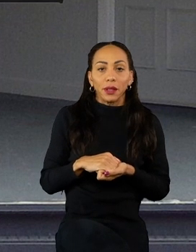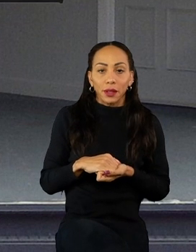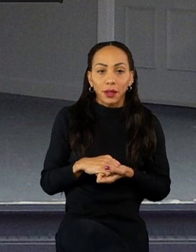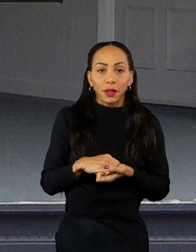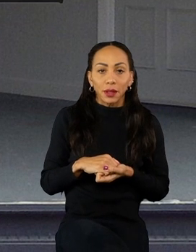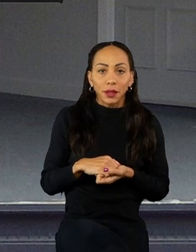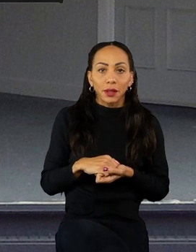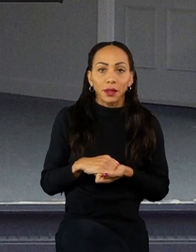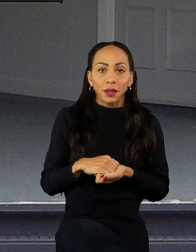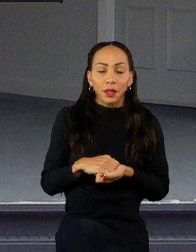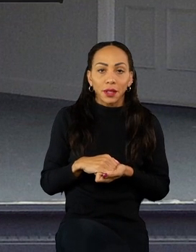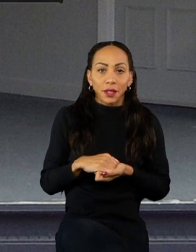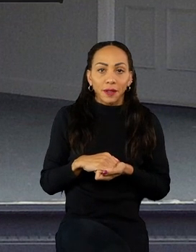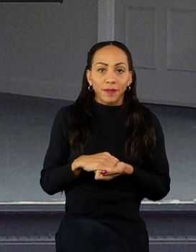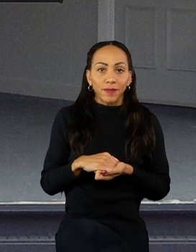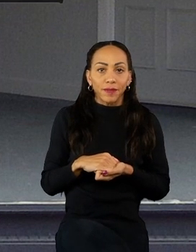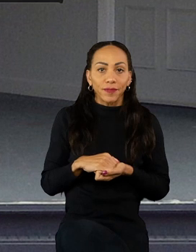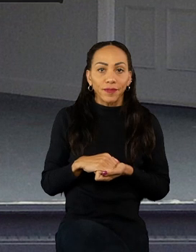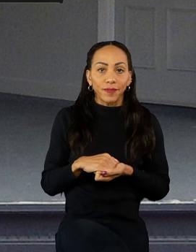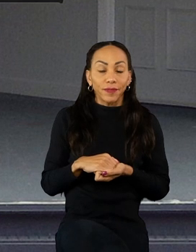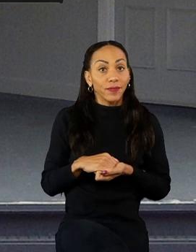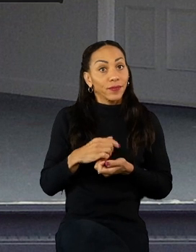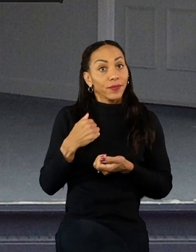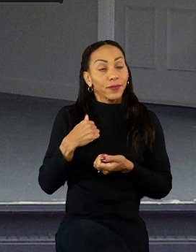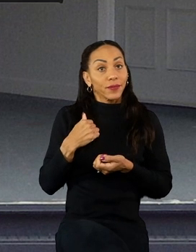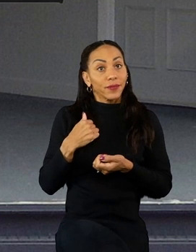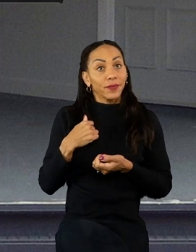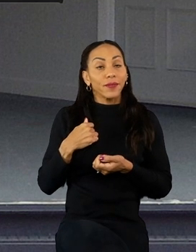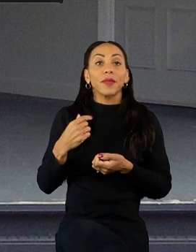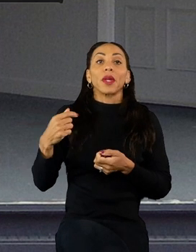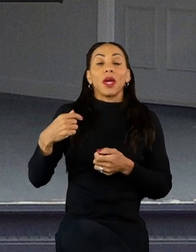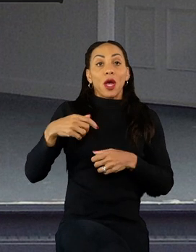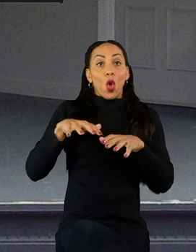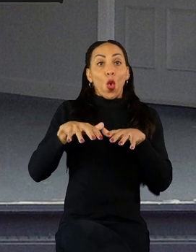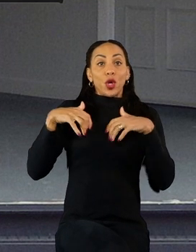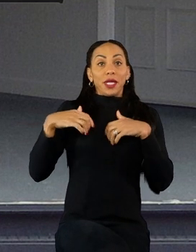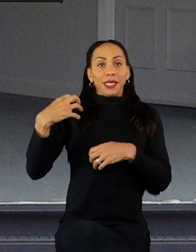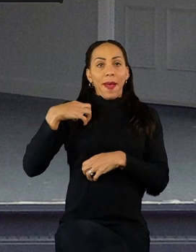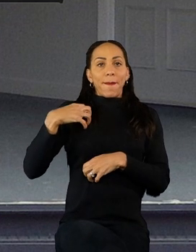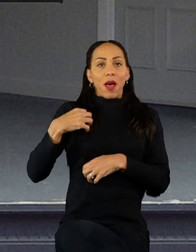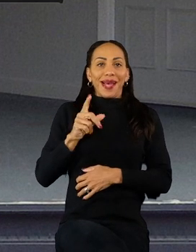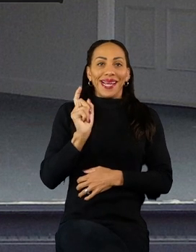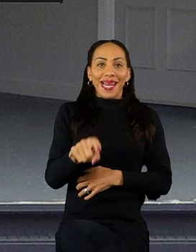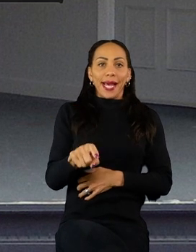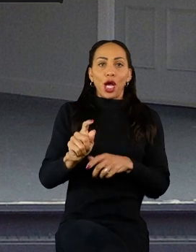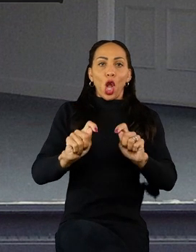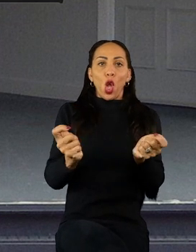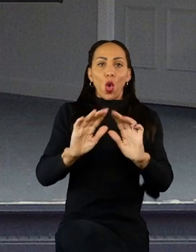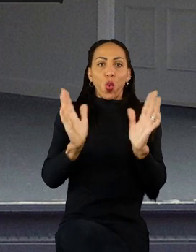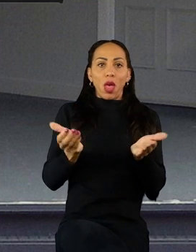So this is sort of when an audience member comes to the Locked World website.